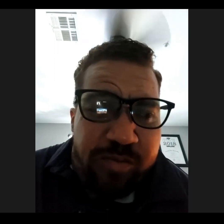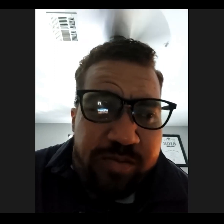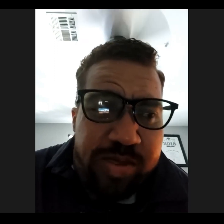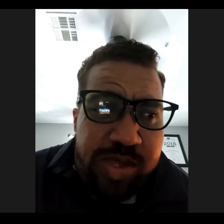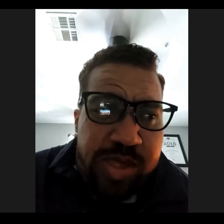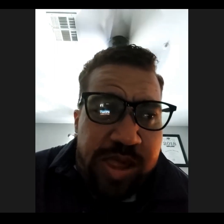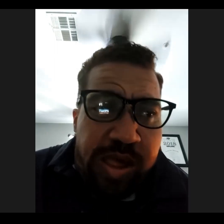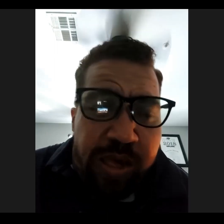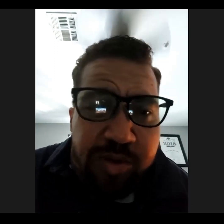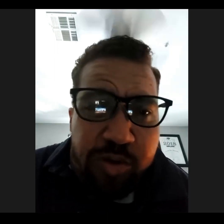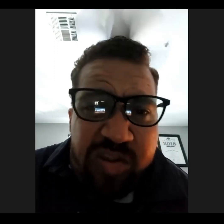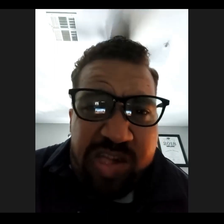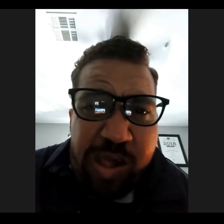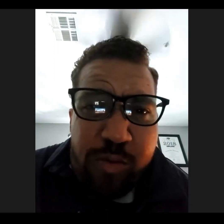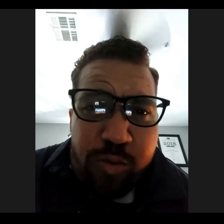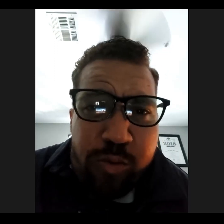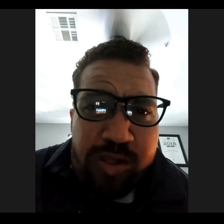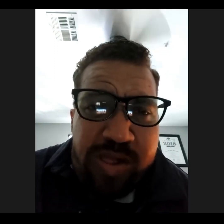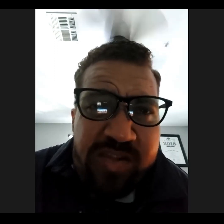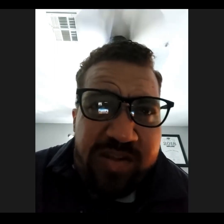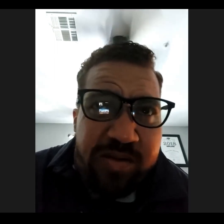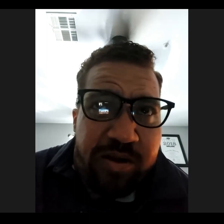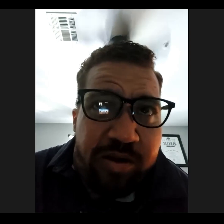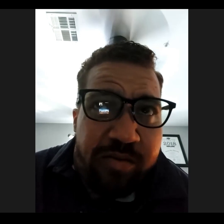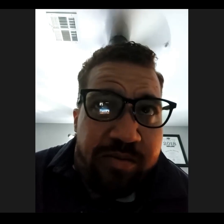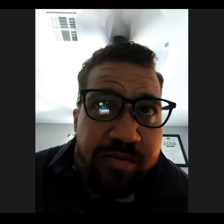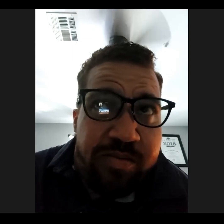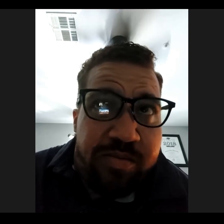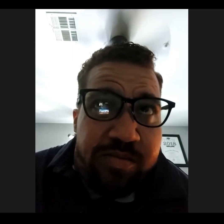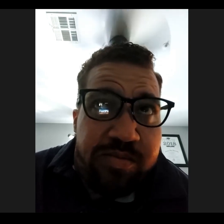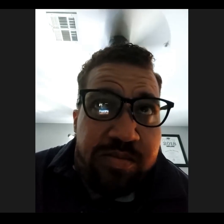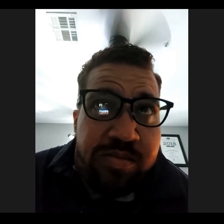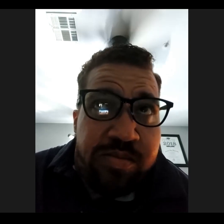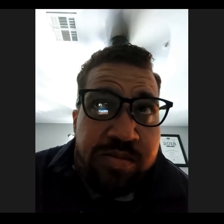I'm noticing how cool it is